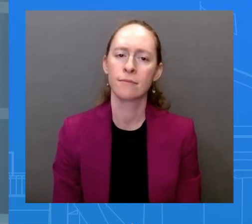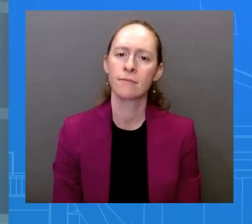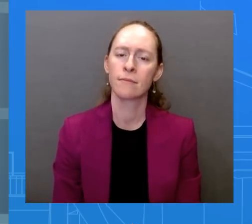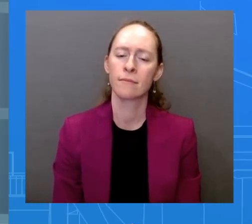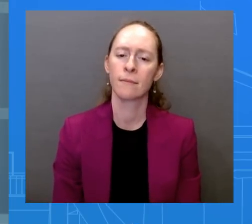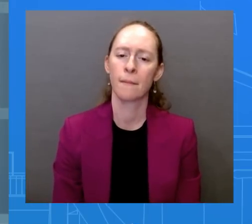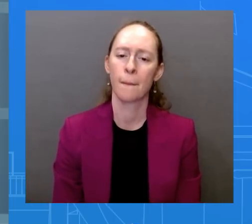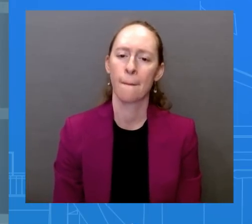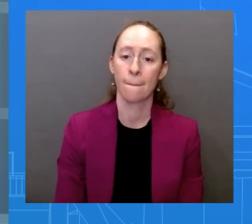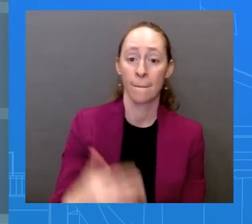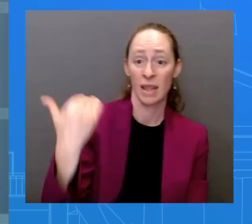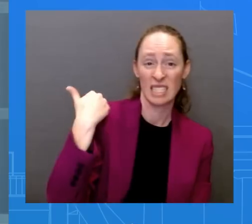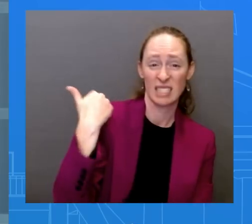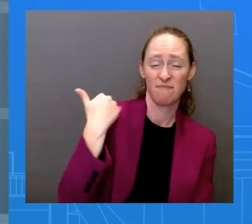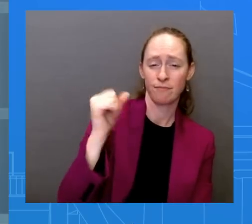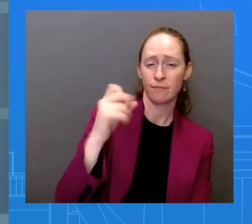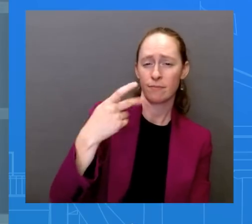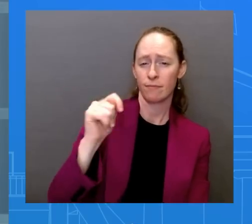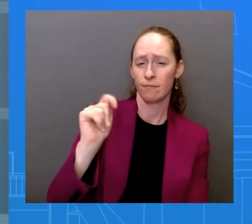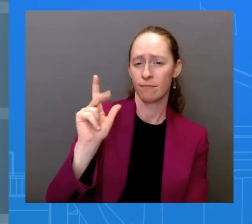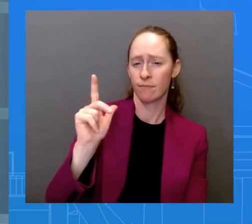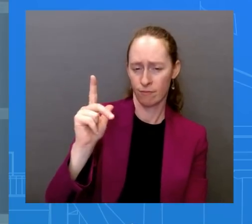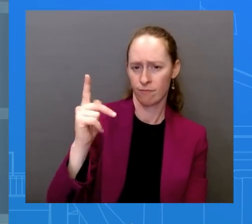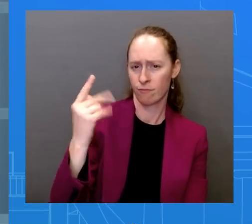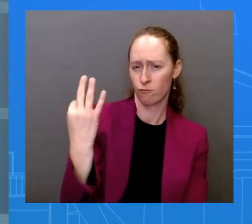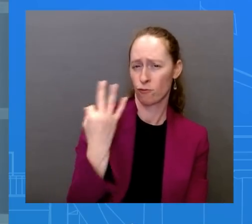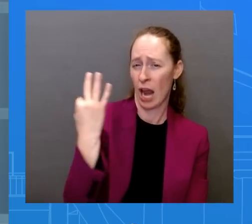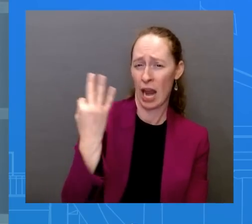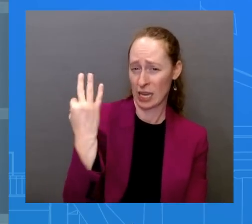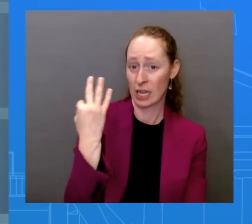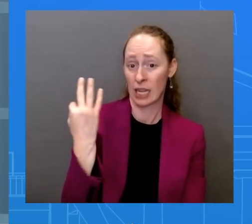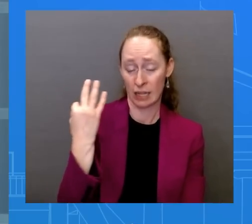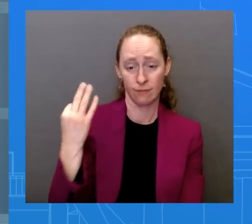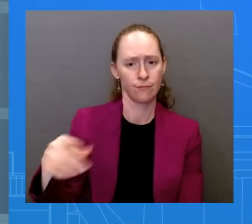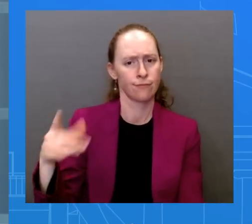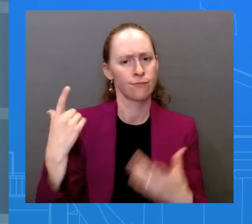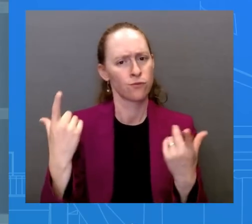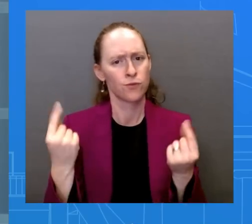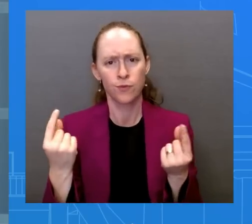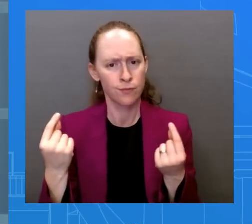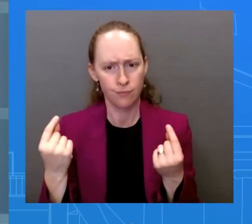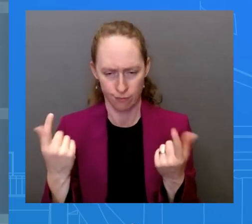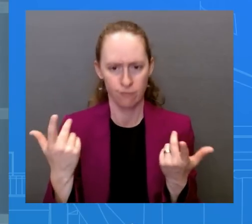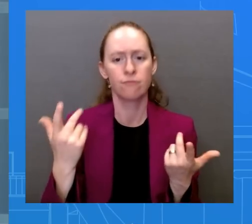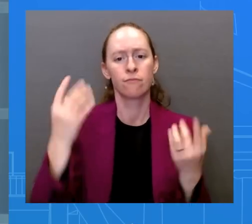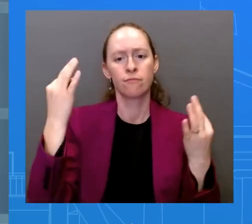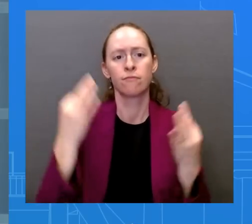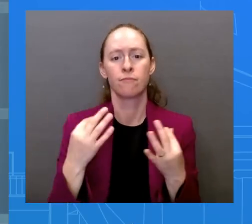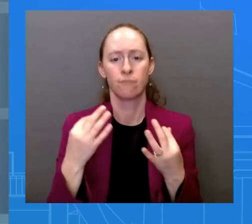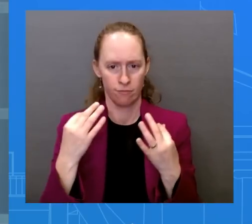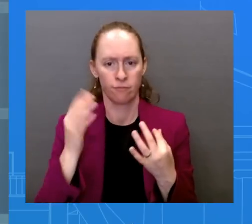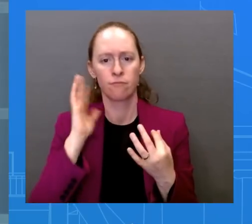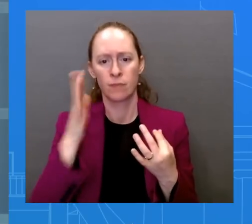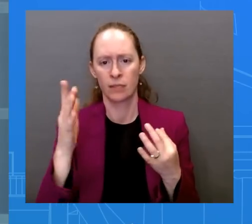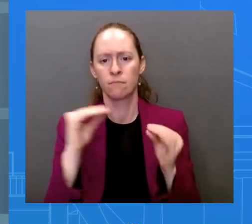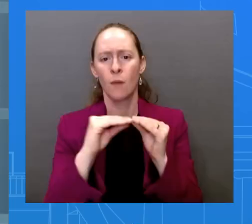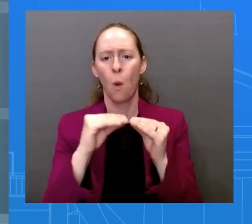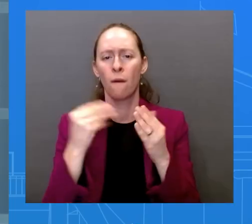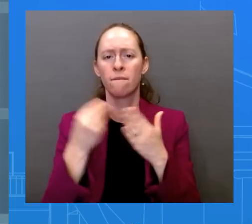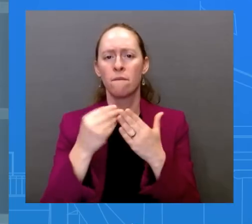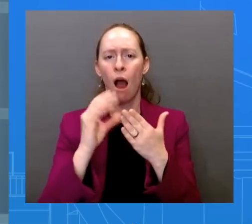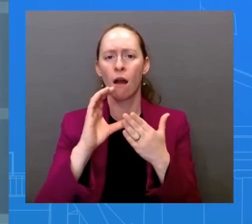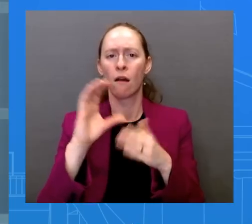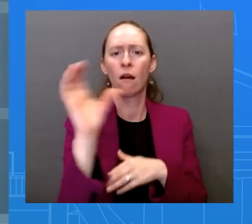of Treasury issued an updated general license that will increase support for internet freedom in Iran and authorize